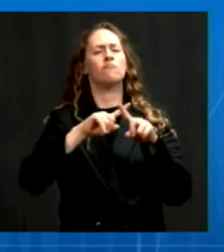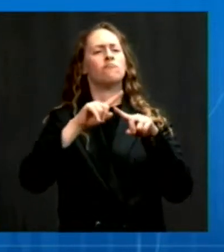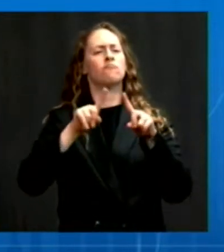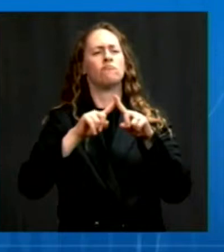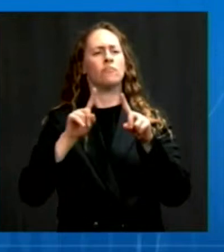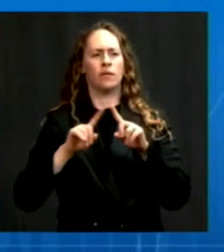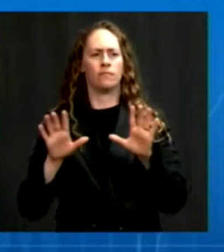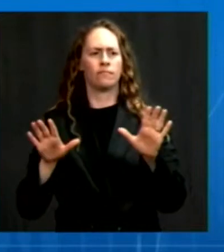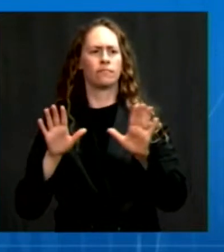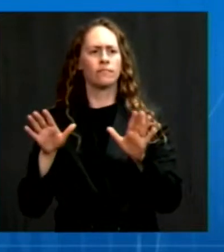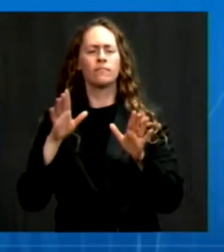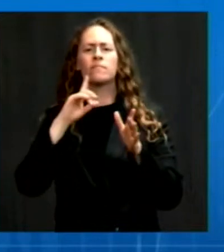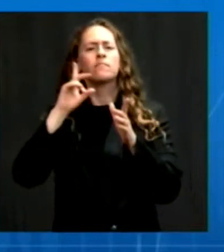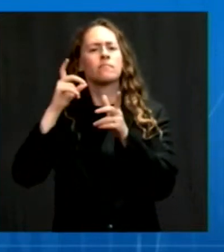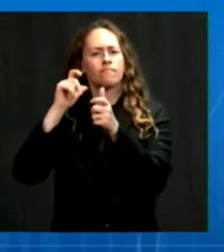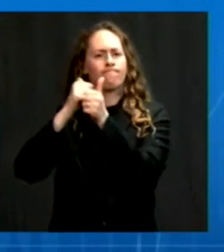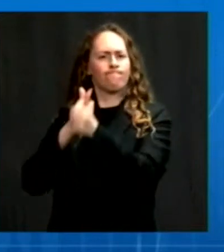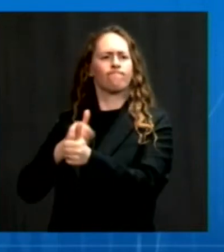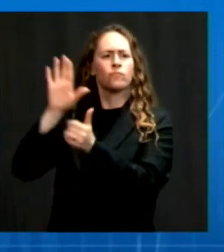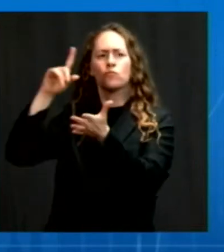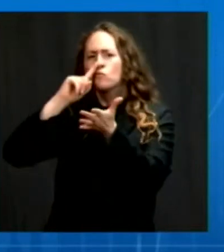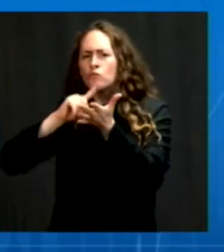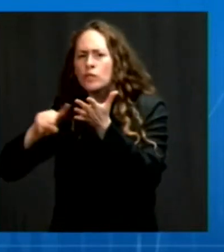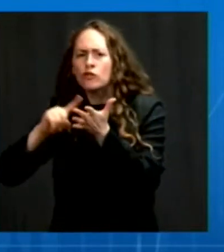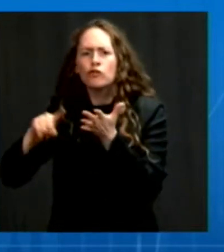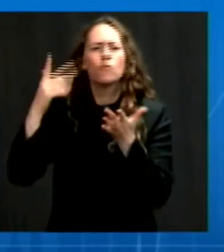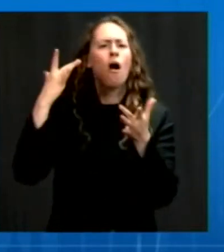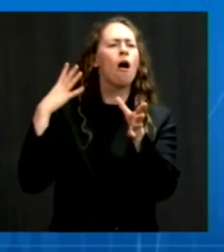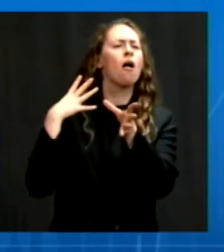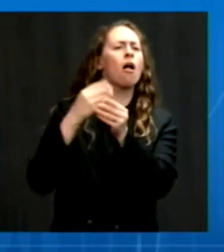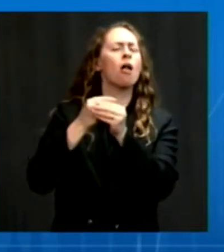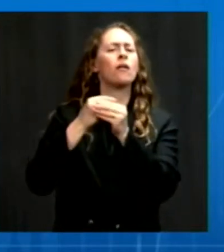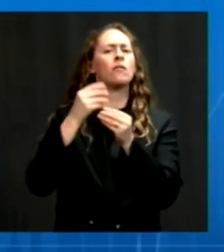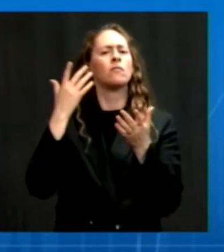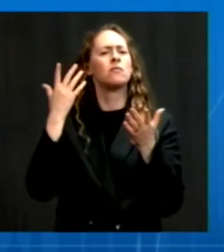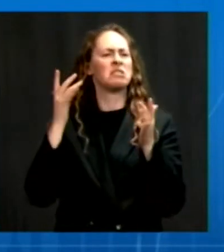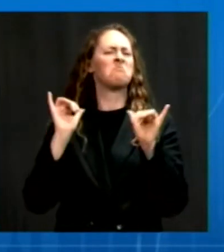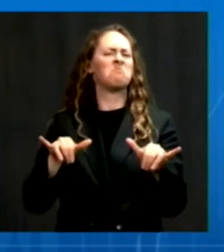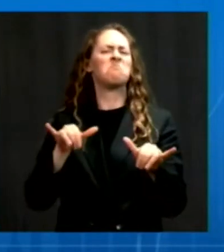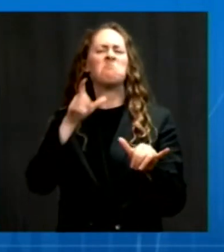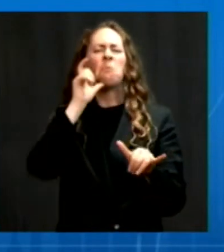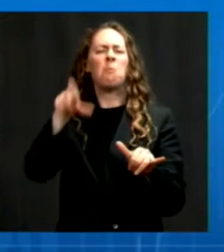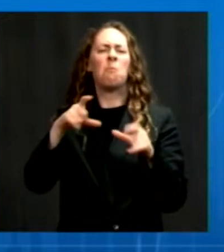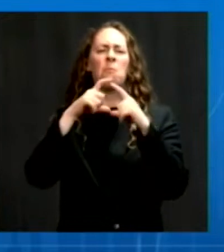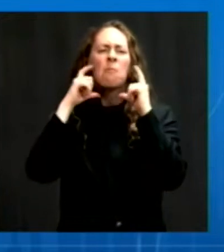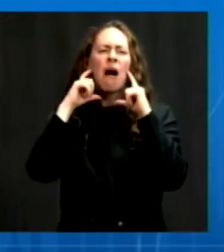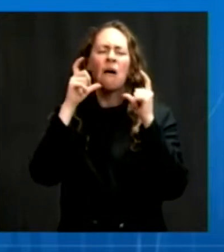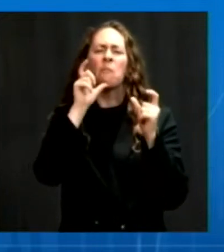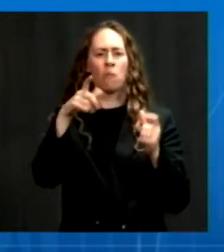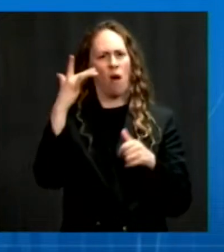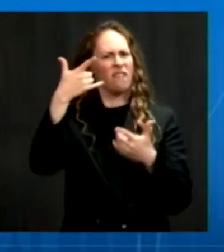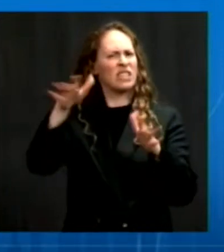degree of effectiveness of the vaccine remains unchanged. Next question.